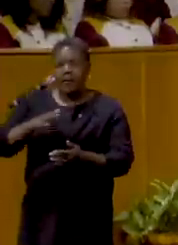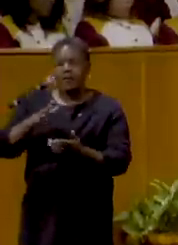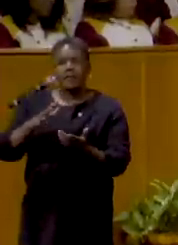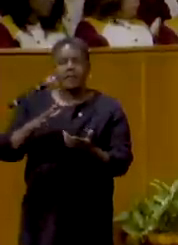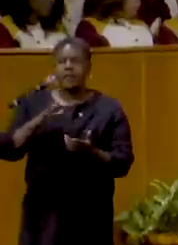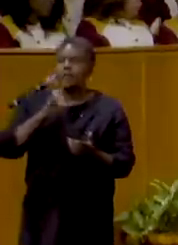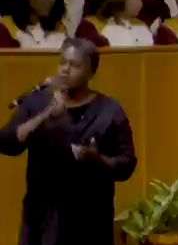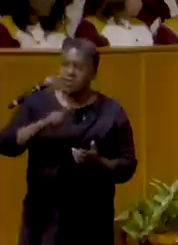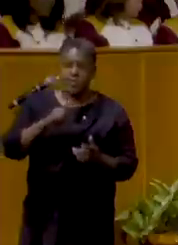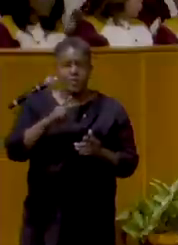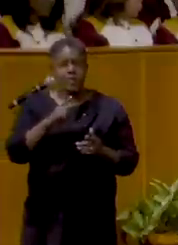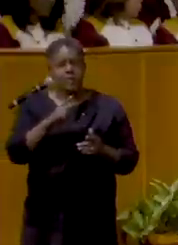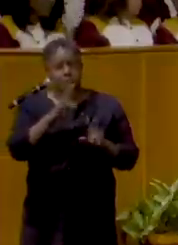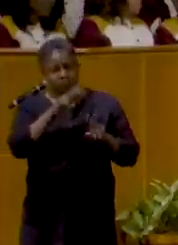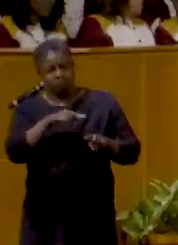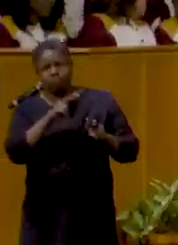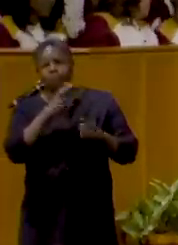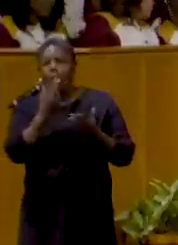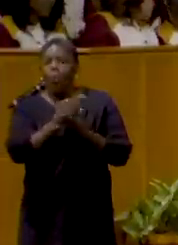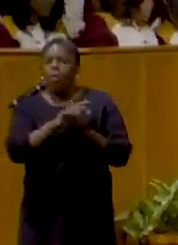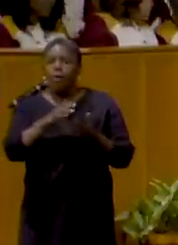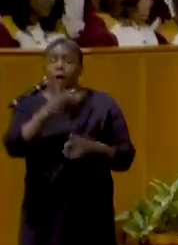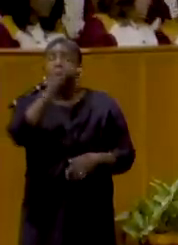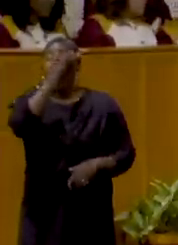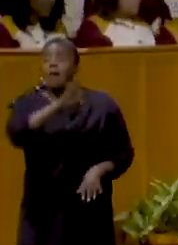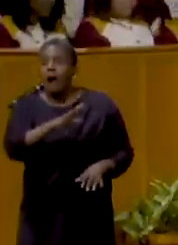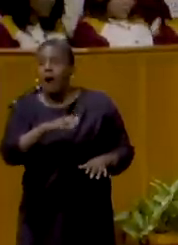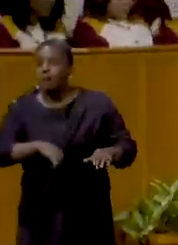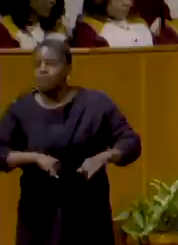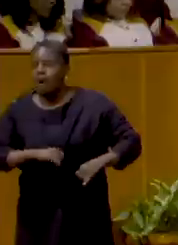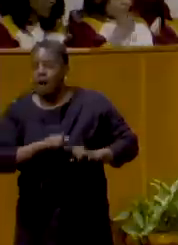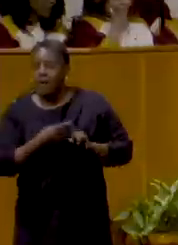is so holy, God brags on him.